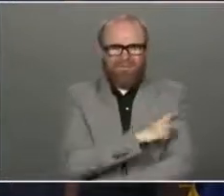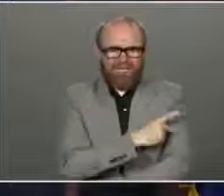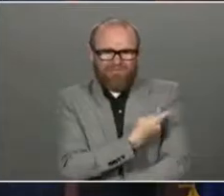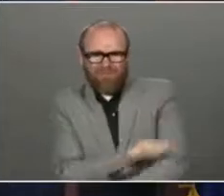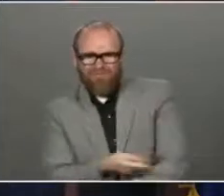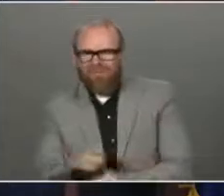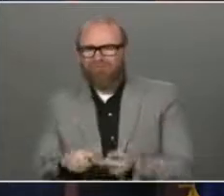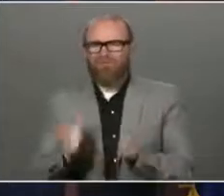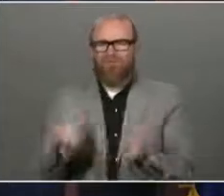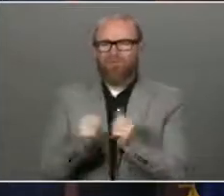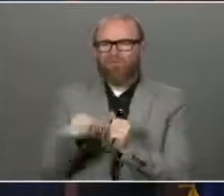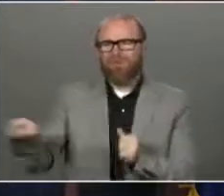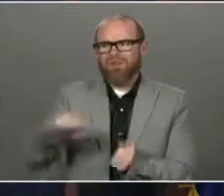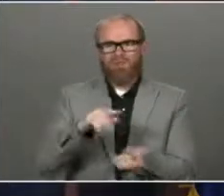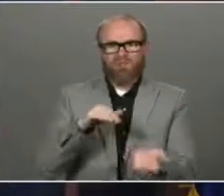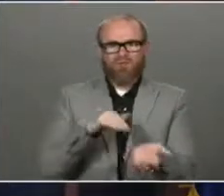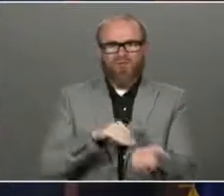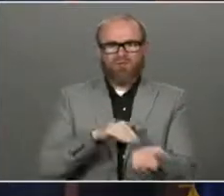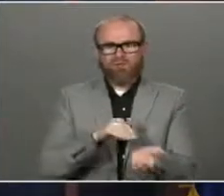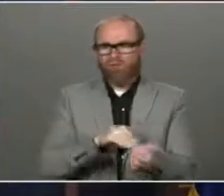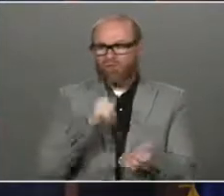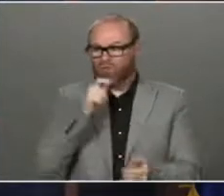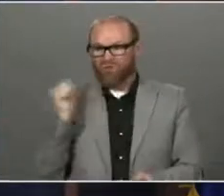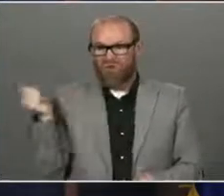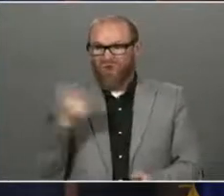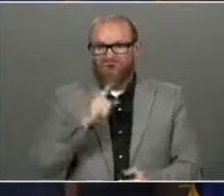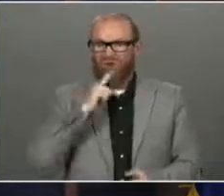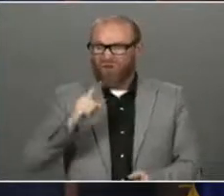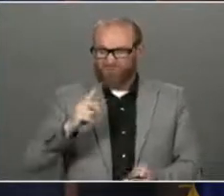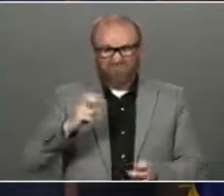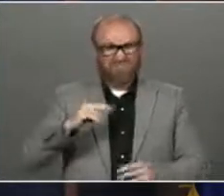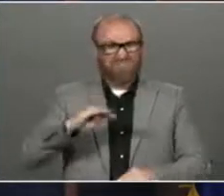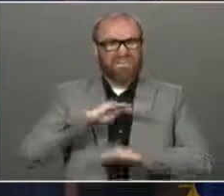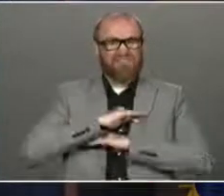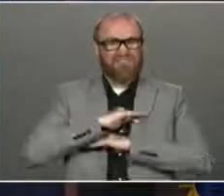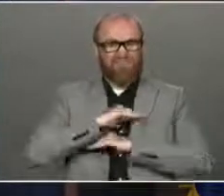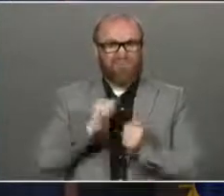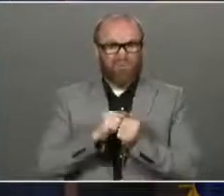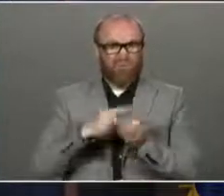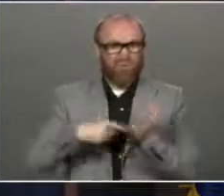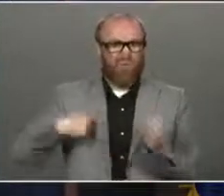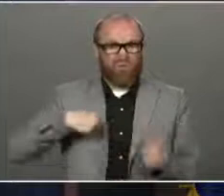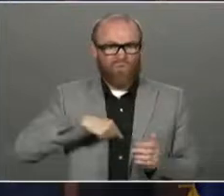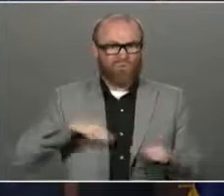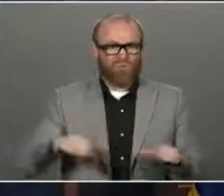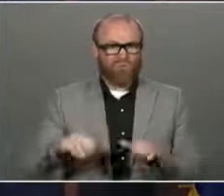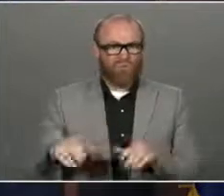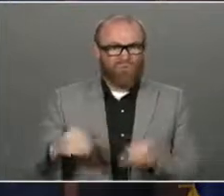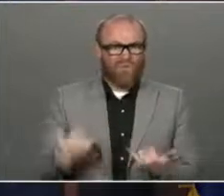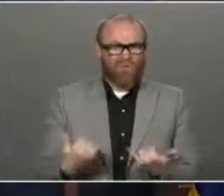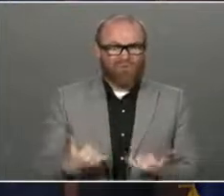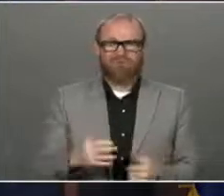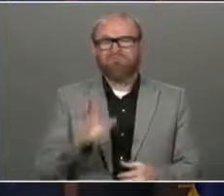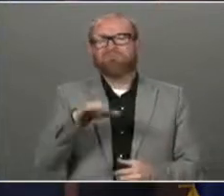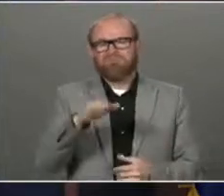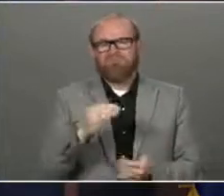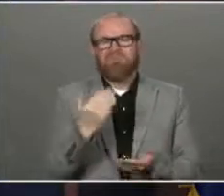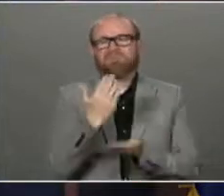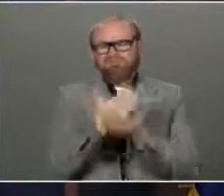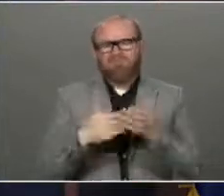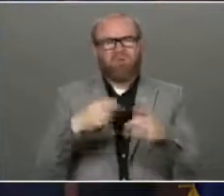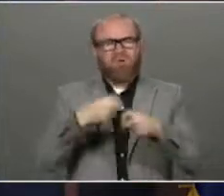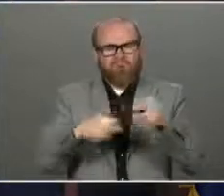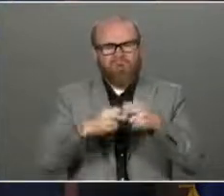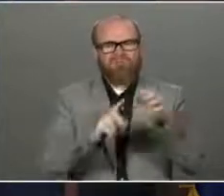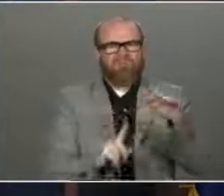who are overwhelmingly satisfied with what we've been able to do. Now, there have been problems with the rollout. There's no